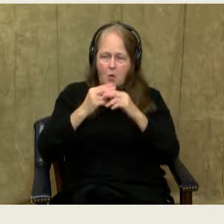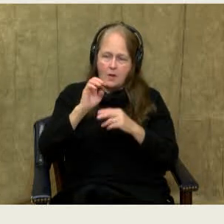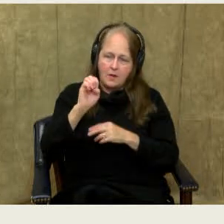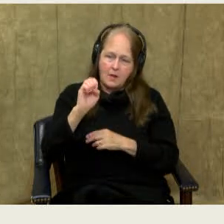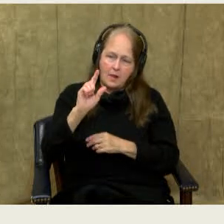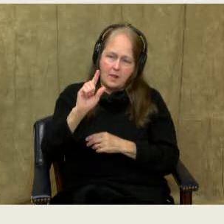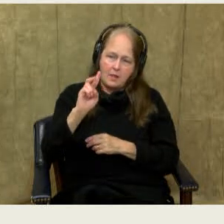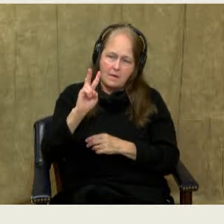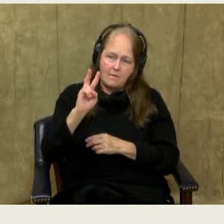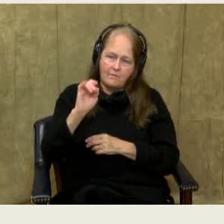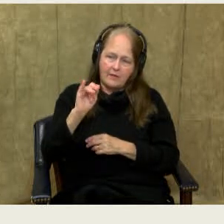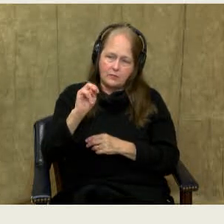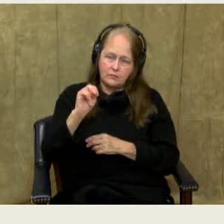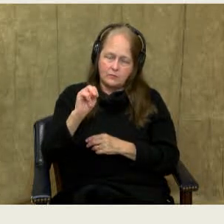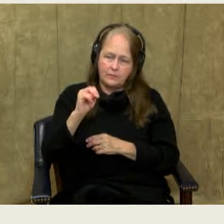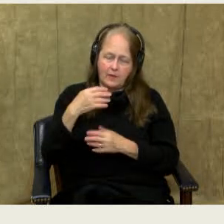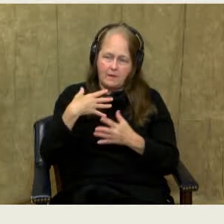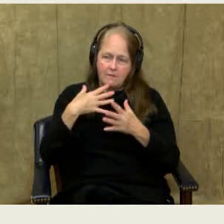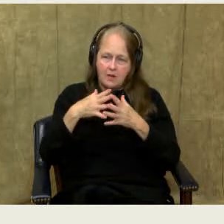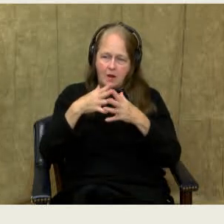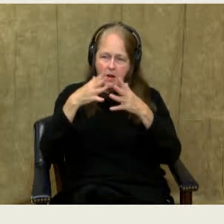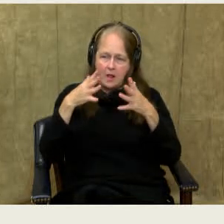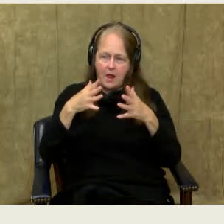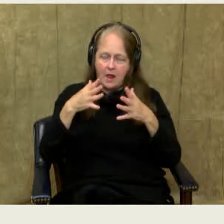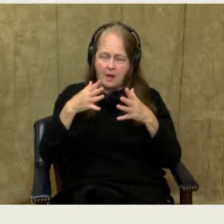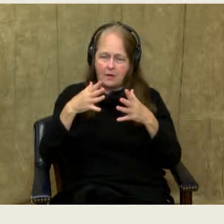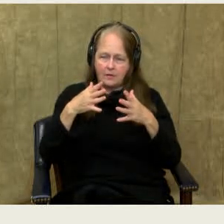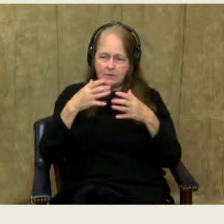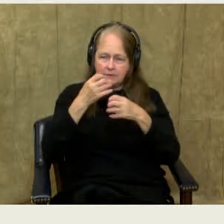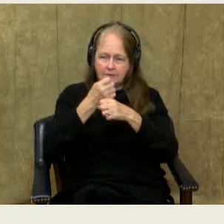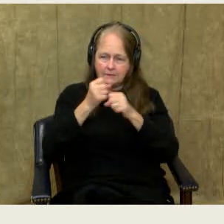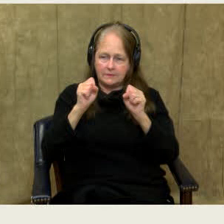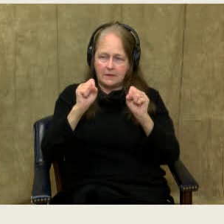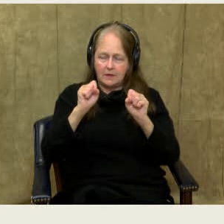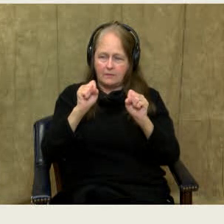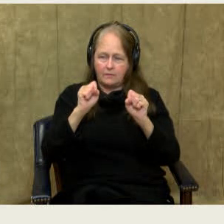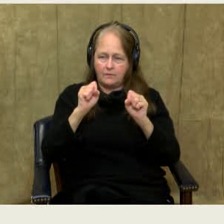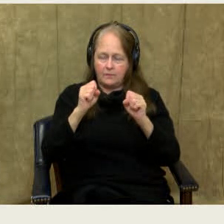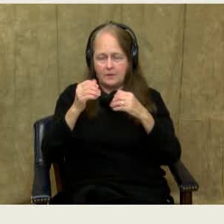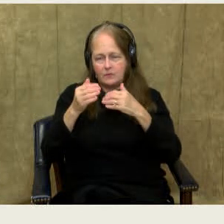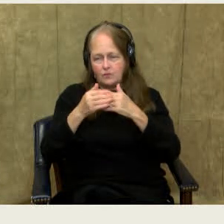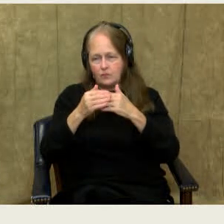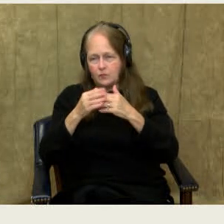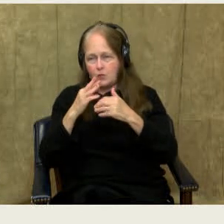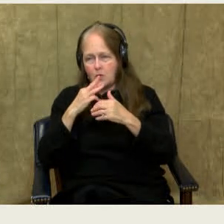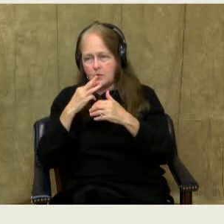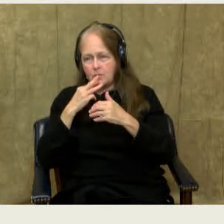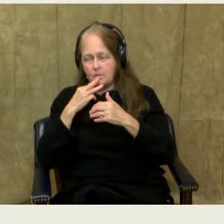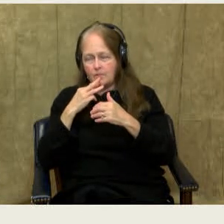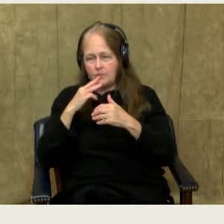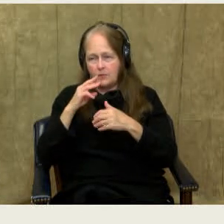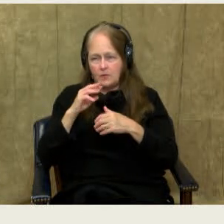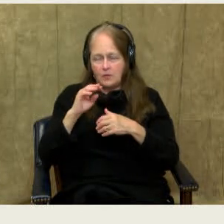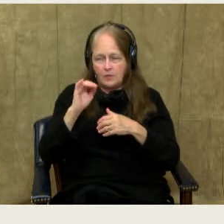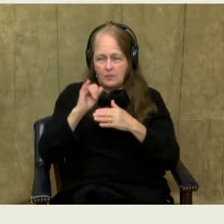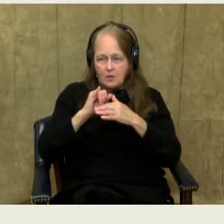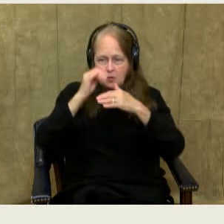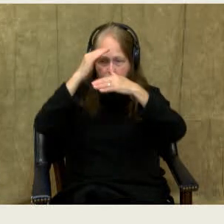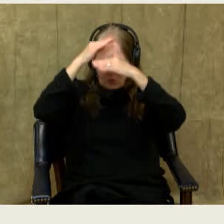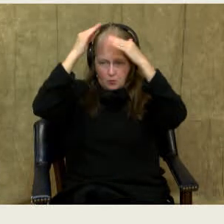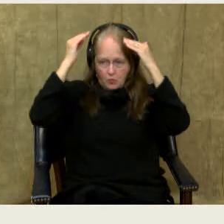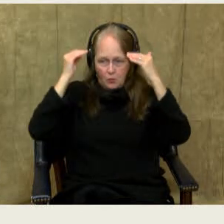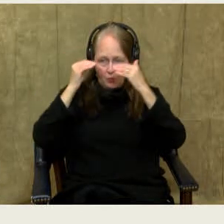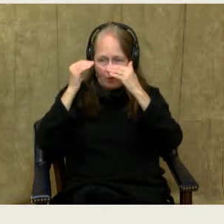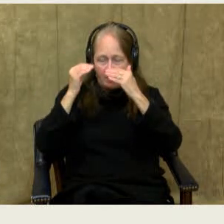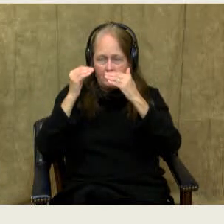East Asia has some very high elevations, save for the coast. Okay, we'll talk about that. We've got the Korean Peninsula.